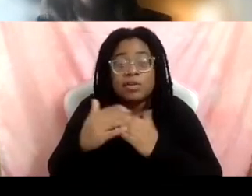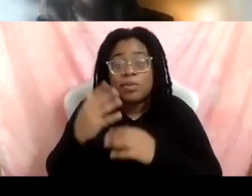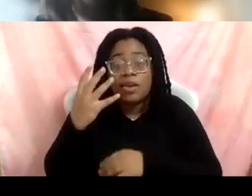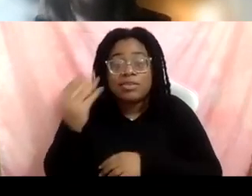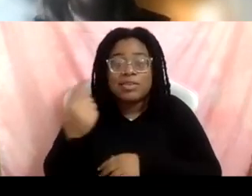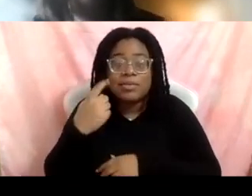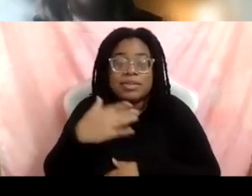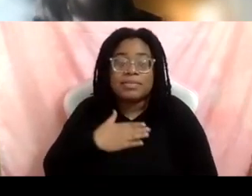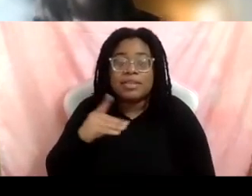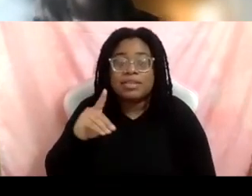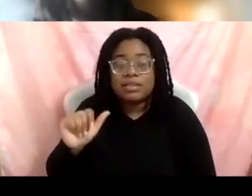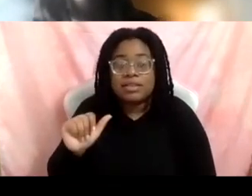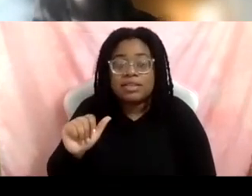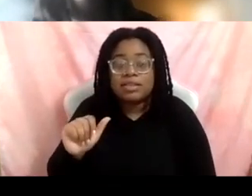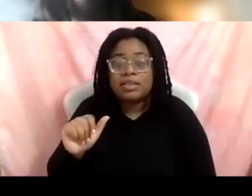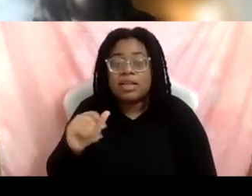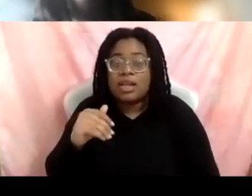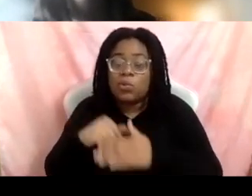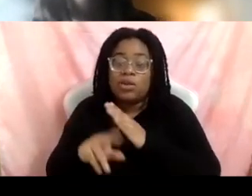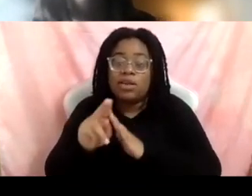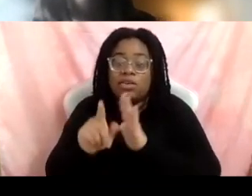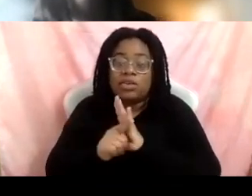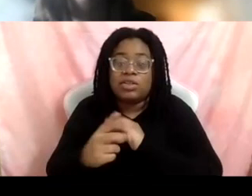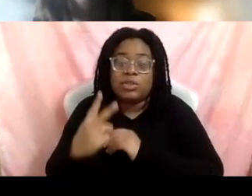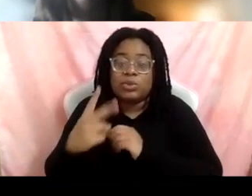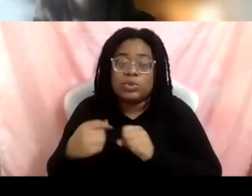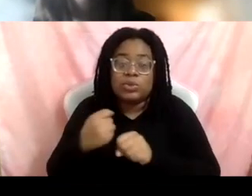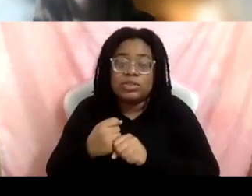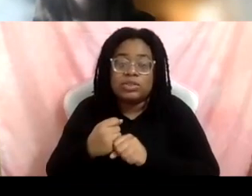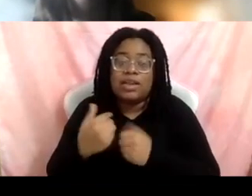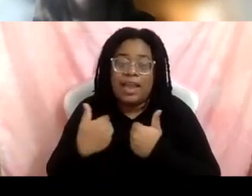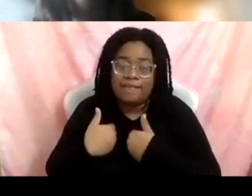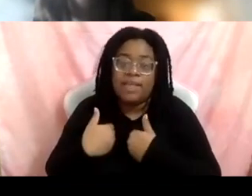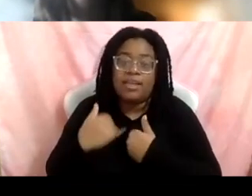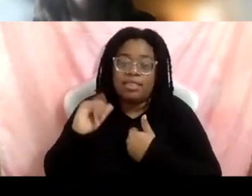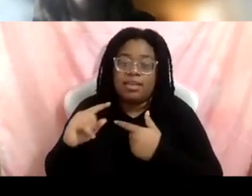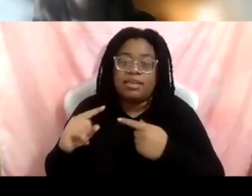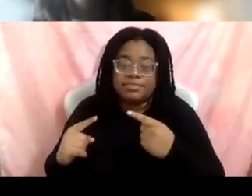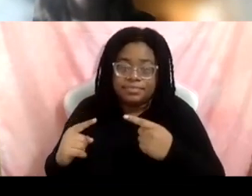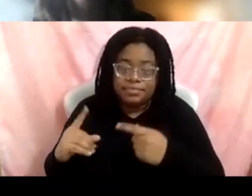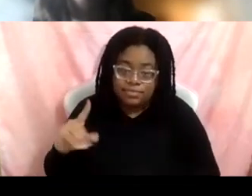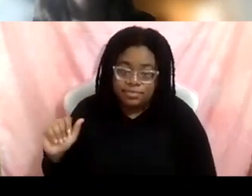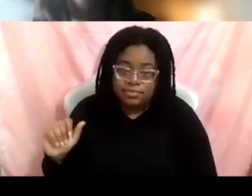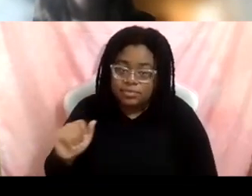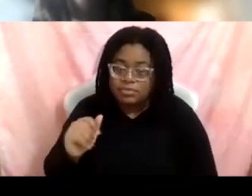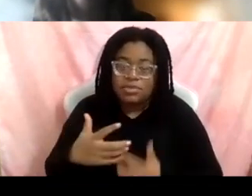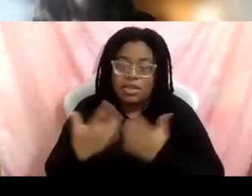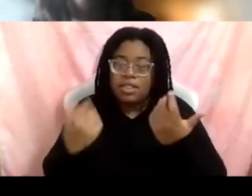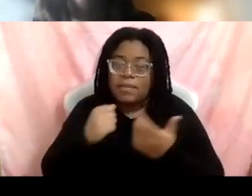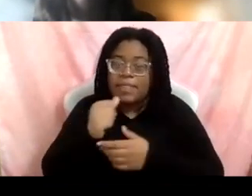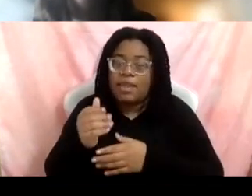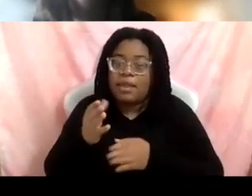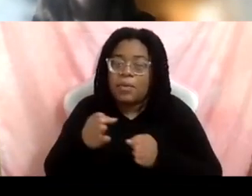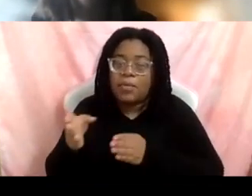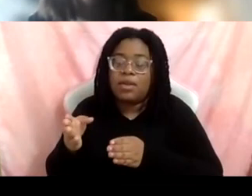of my disability. I went into undergrad only 2 years into having a spinal cord injury. And so there was a bunch I wasn't prepared for, but I